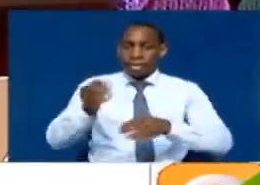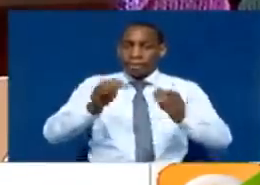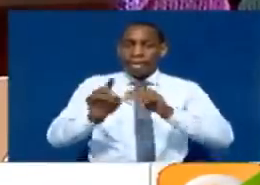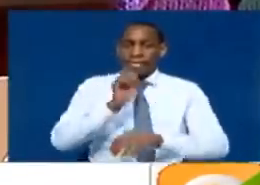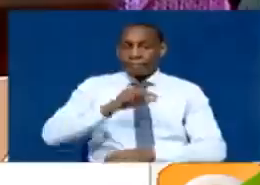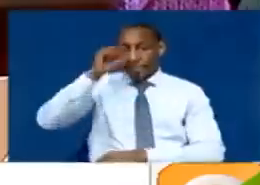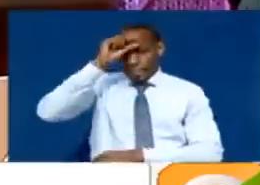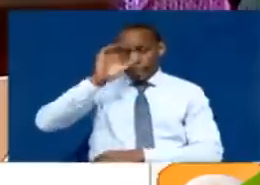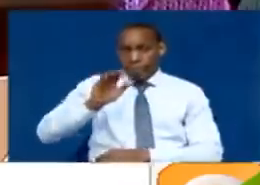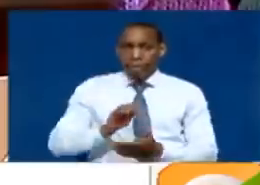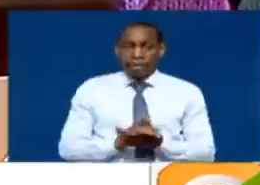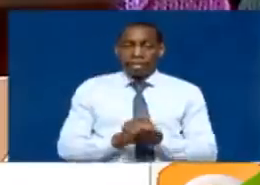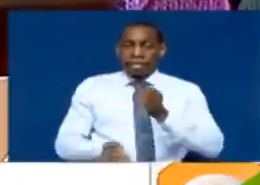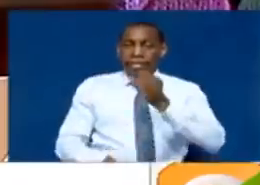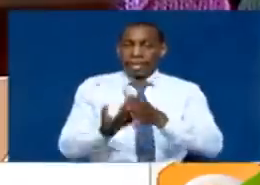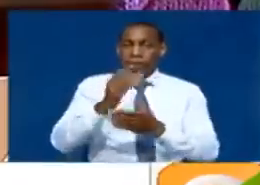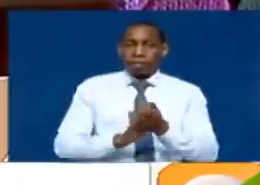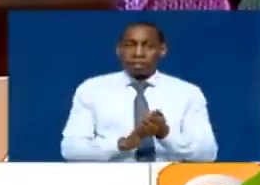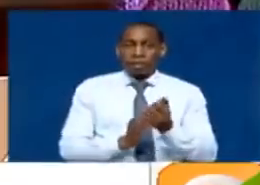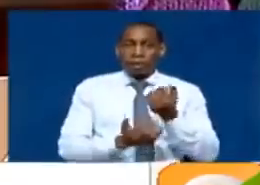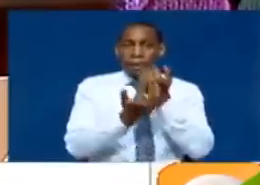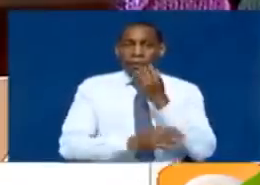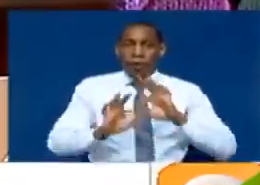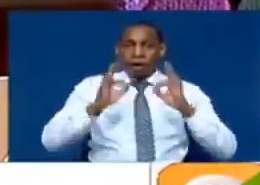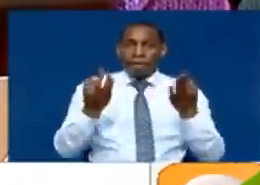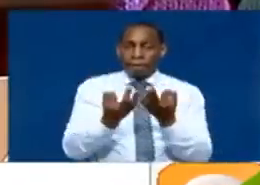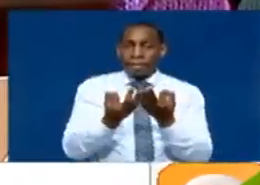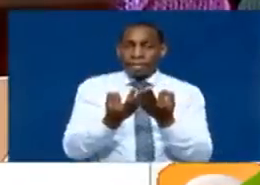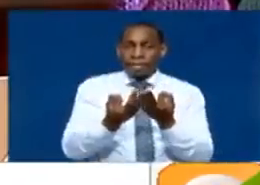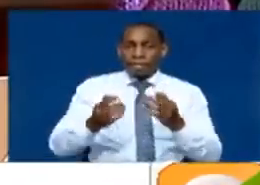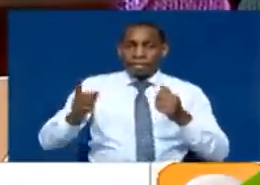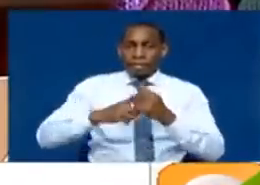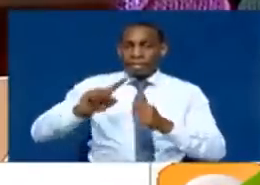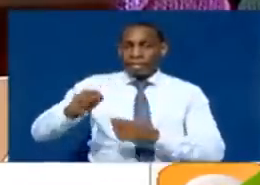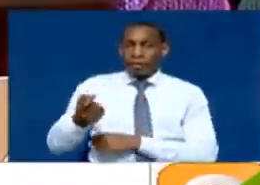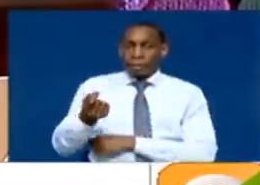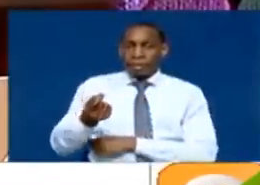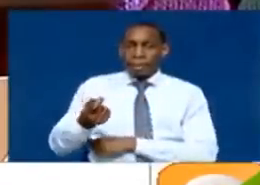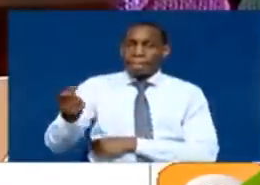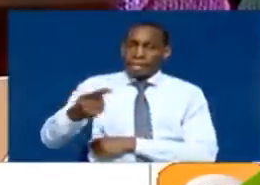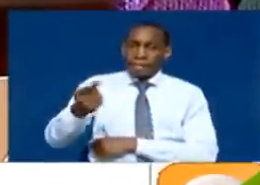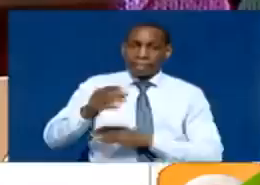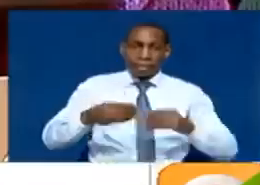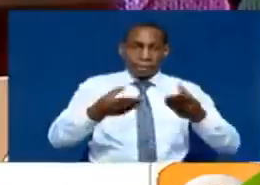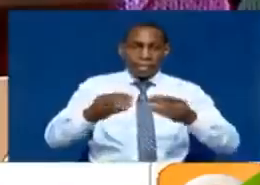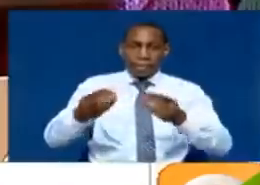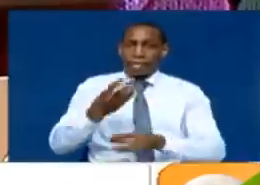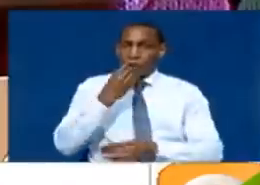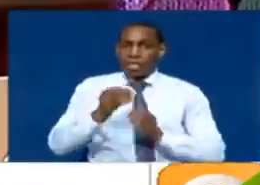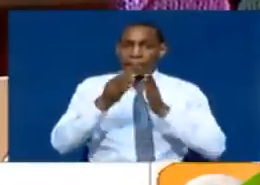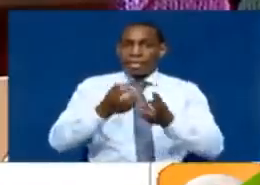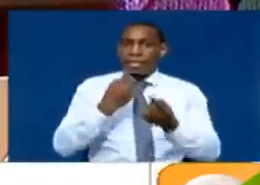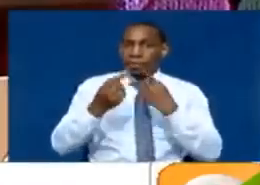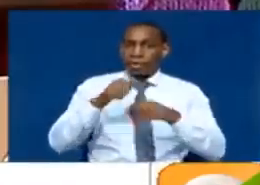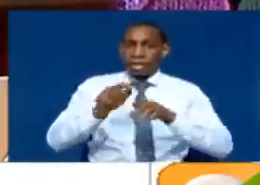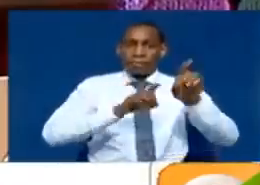elected, his government would dole out the poor households at least 6,000 shillings every month. The ODM leader, who